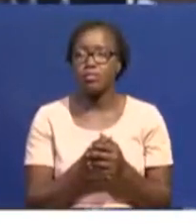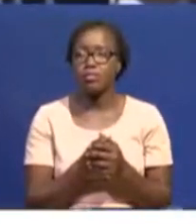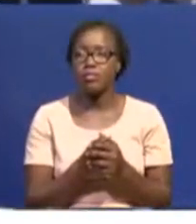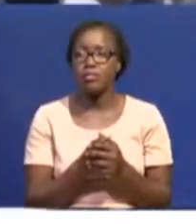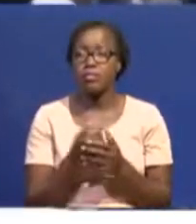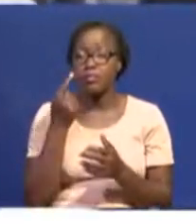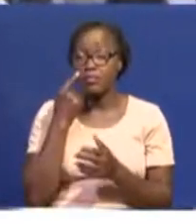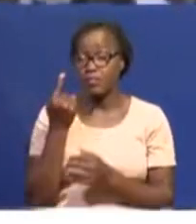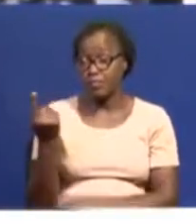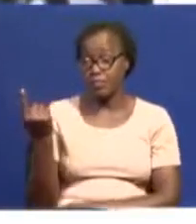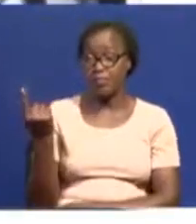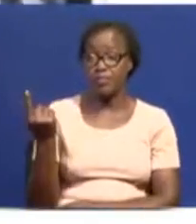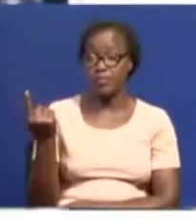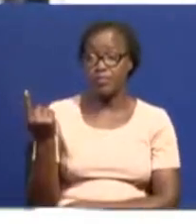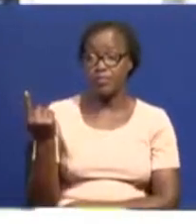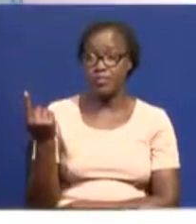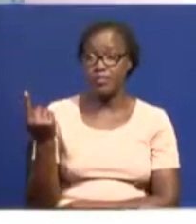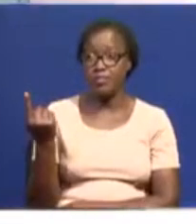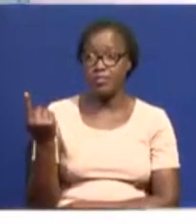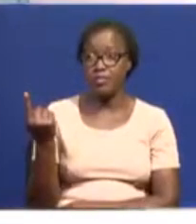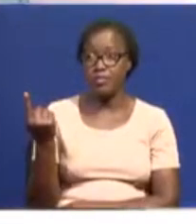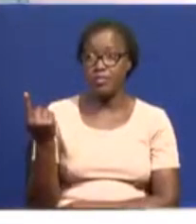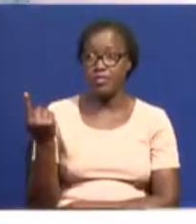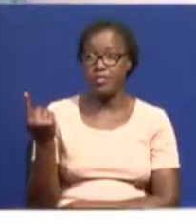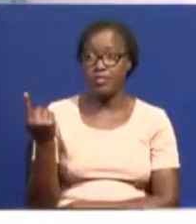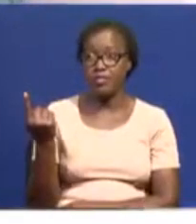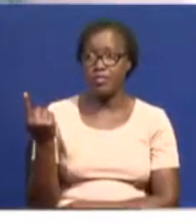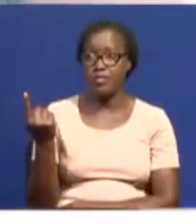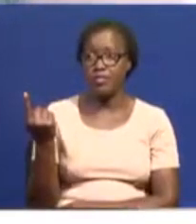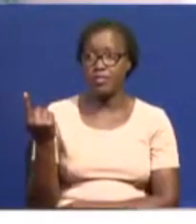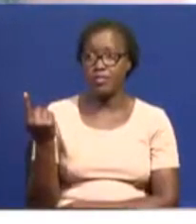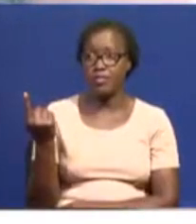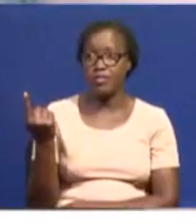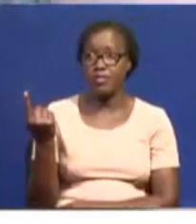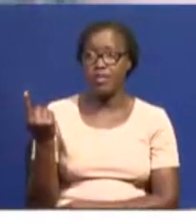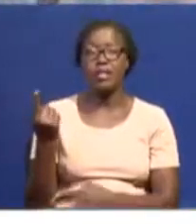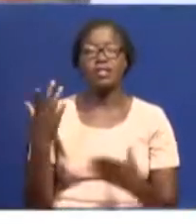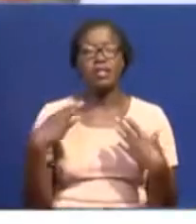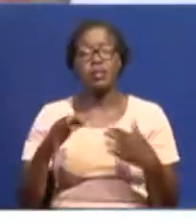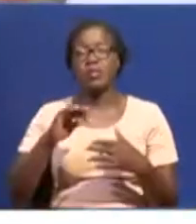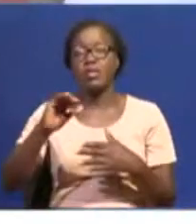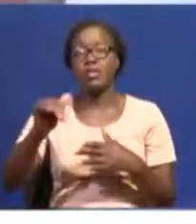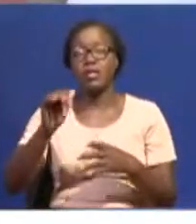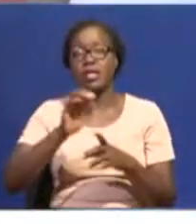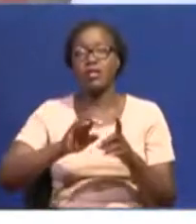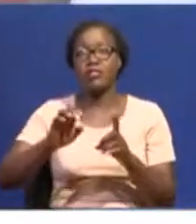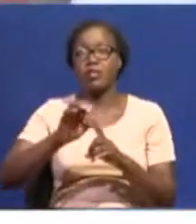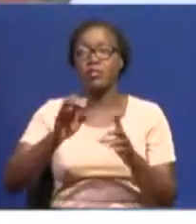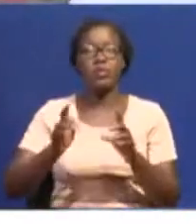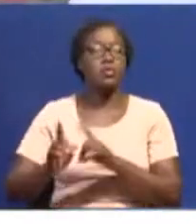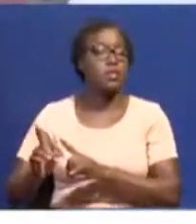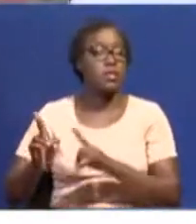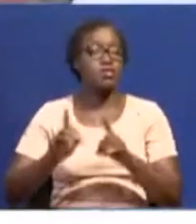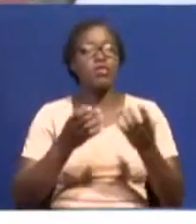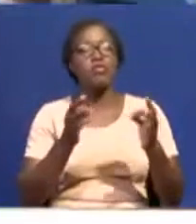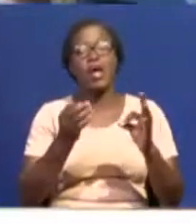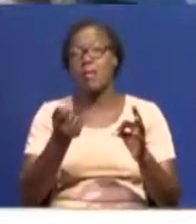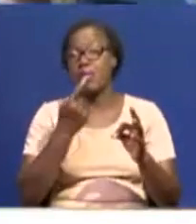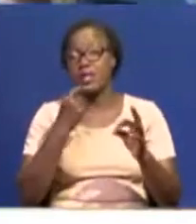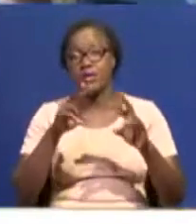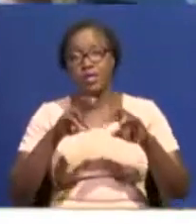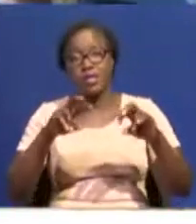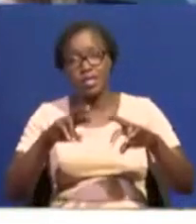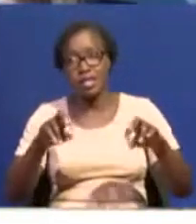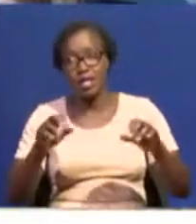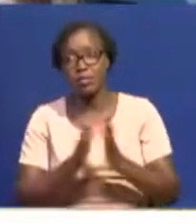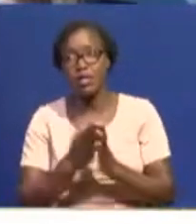These were the sights and sounds in Machakos Town as the locals from the town and its environs stand up for a free medical checkup.